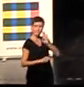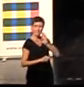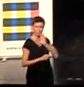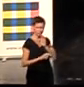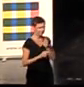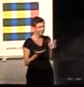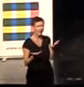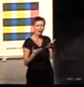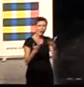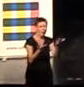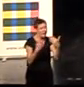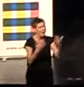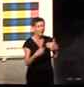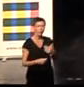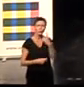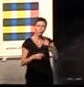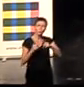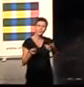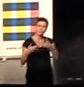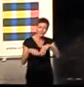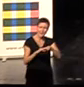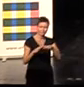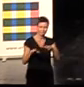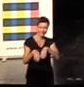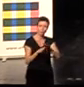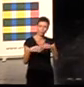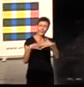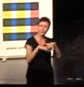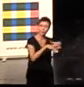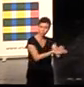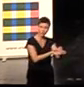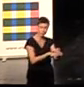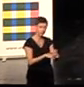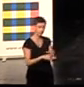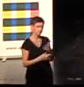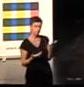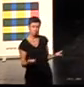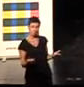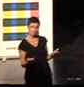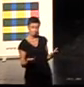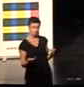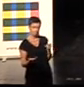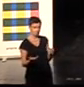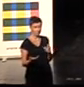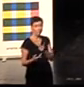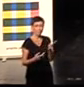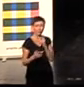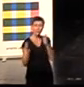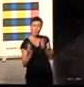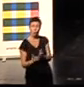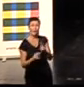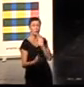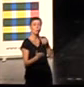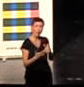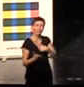is zo ver en lieten offer to type's of national integration boos van de marinde minority de viewer if you arrive hier